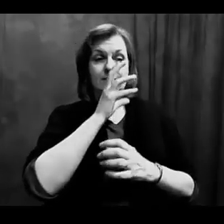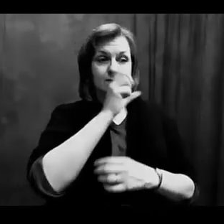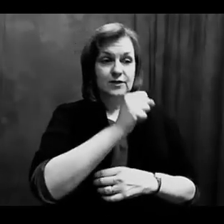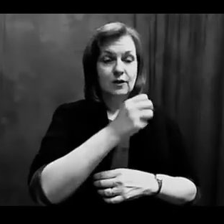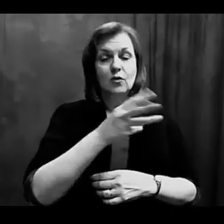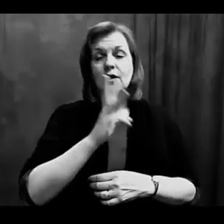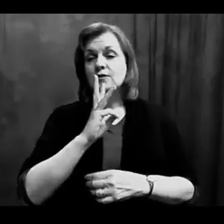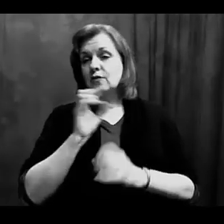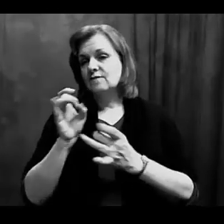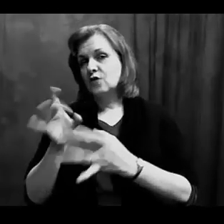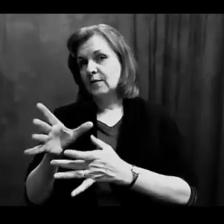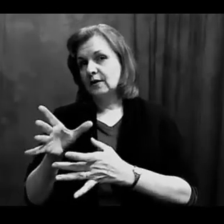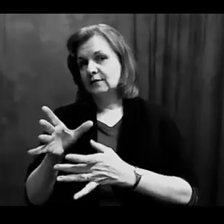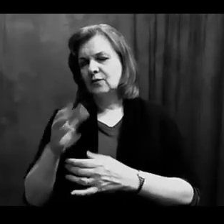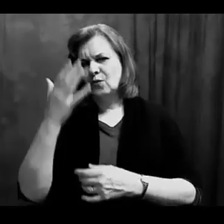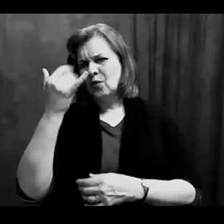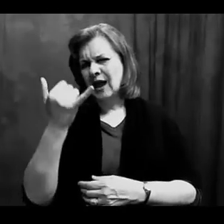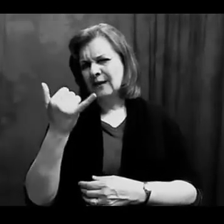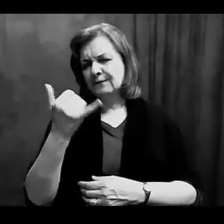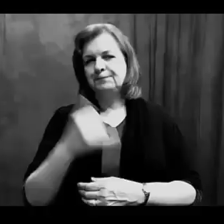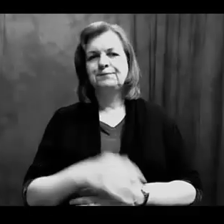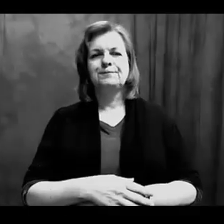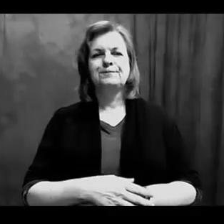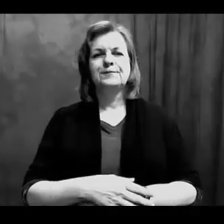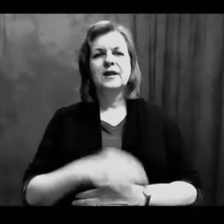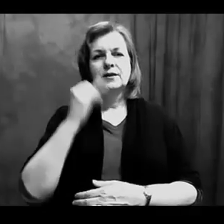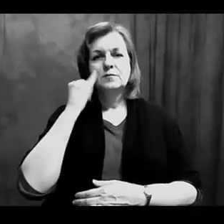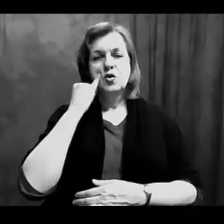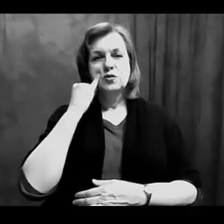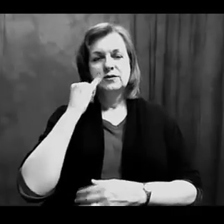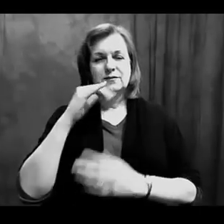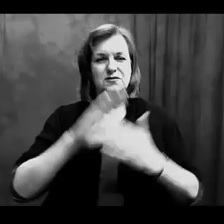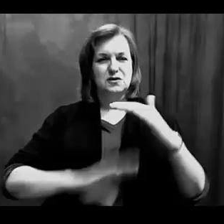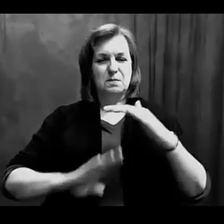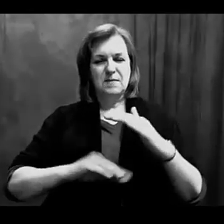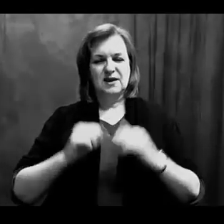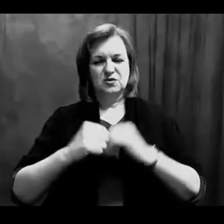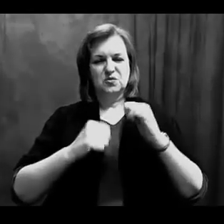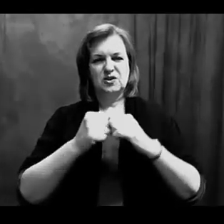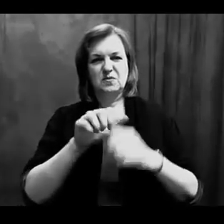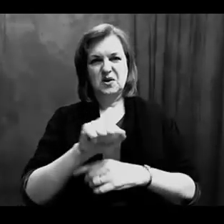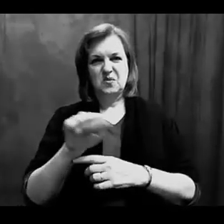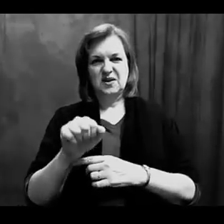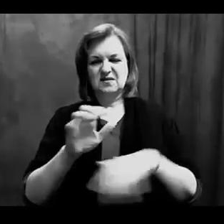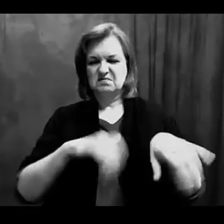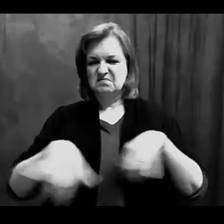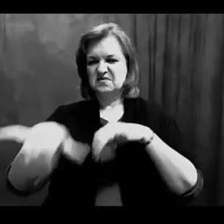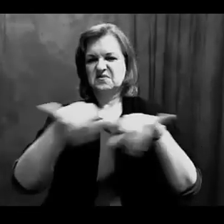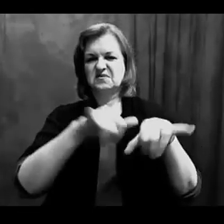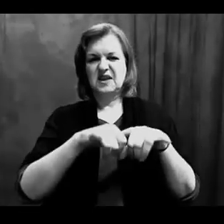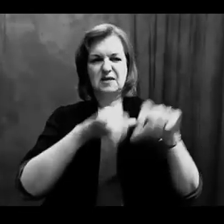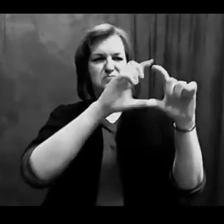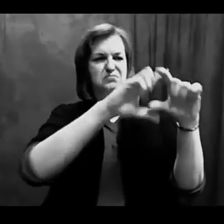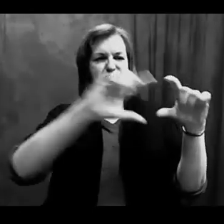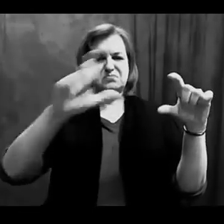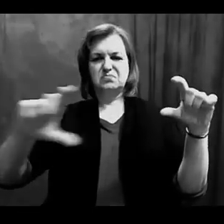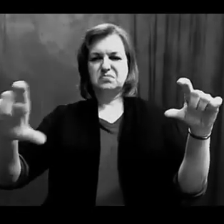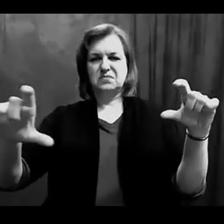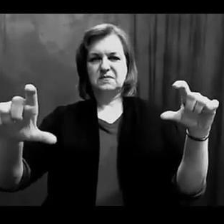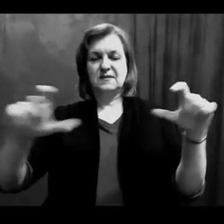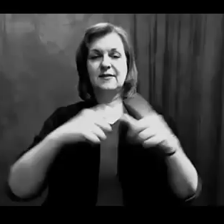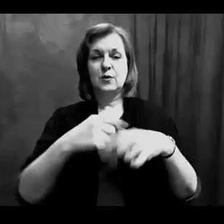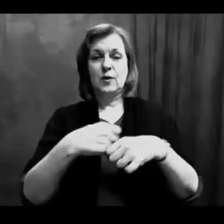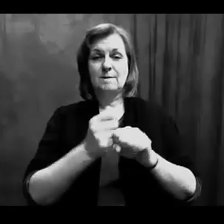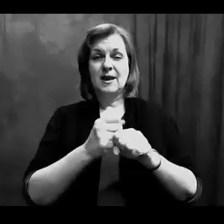amino acid is going to be hydrophilic or hydrophobic. This is why. If the amino acid structure is all the same and we're